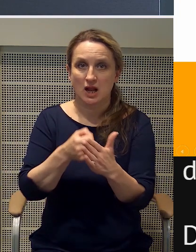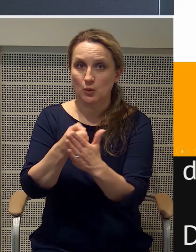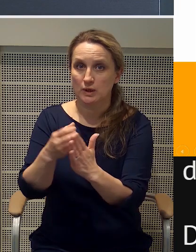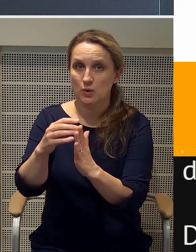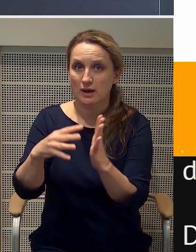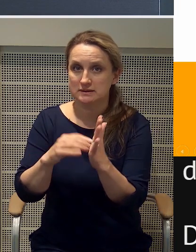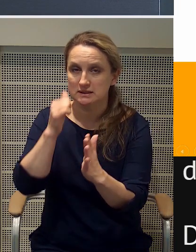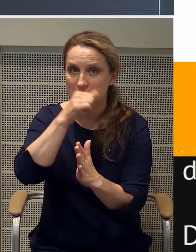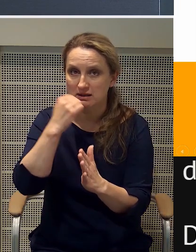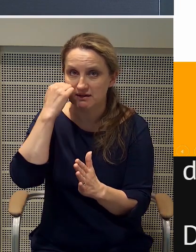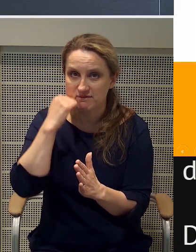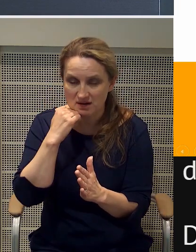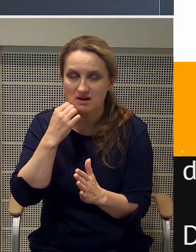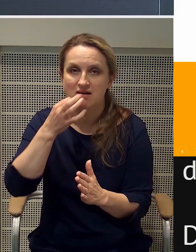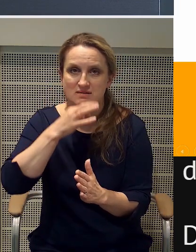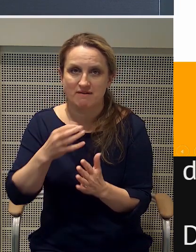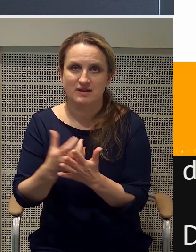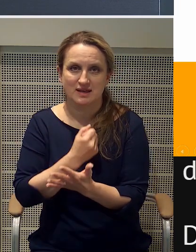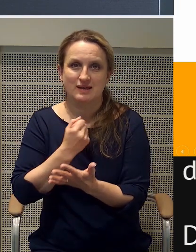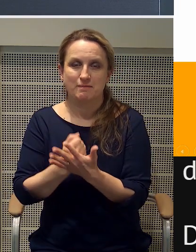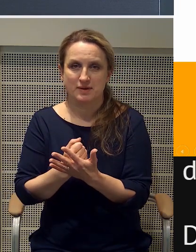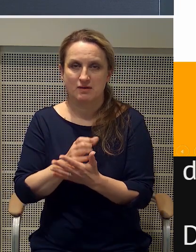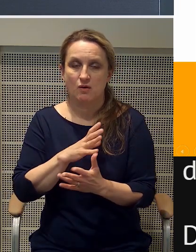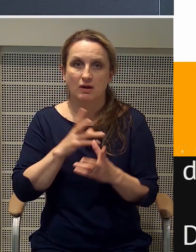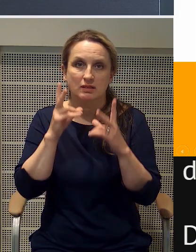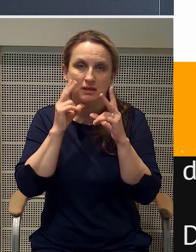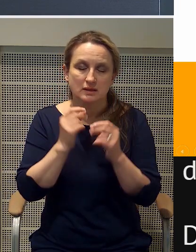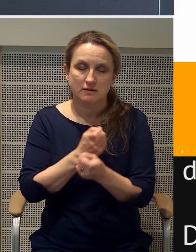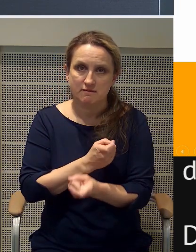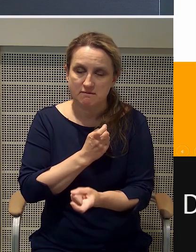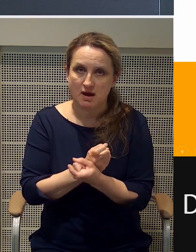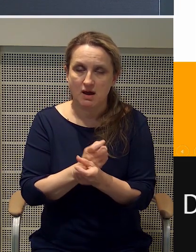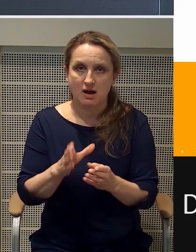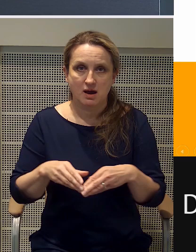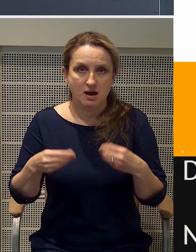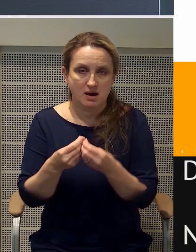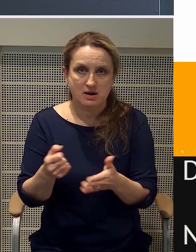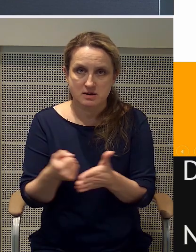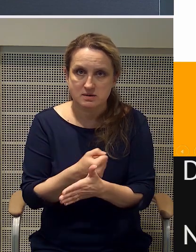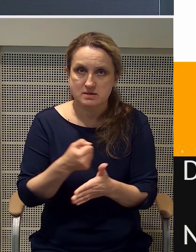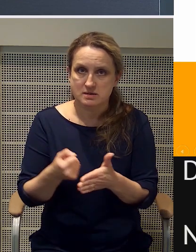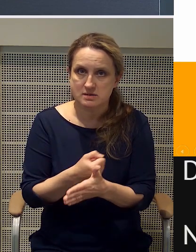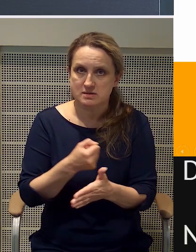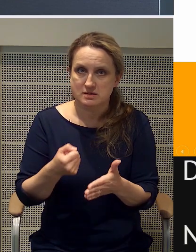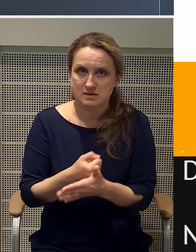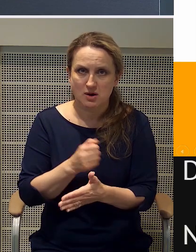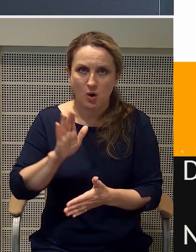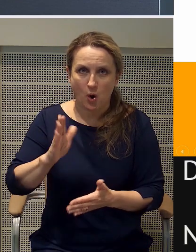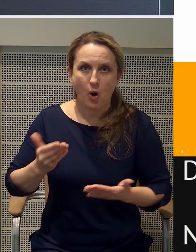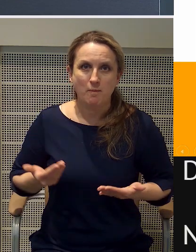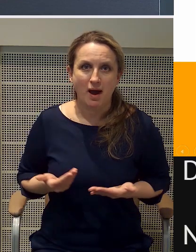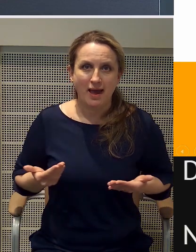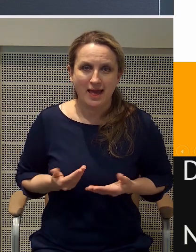And I would say that thanks to her family, all children up to